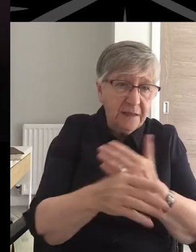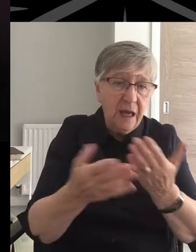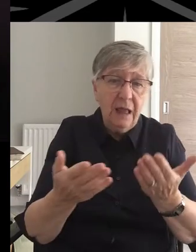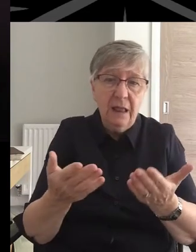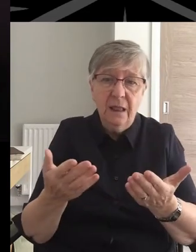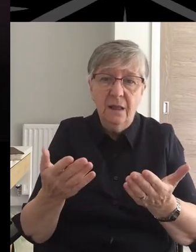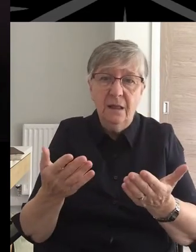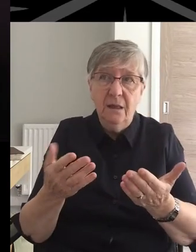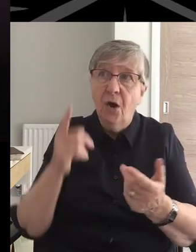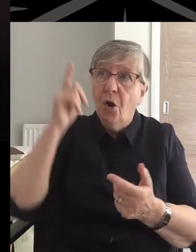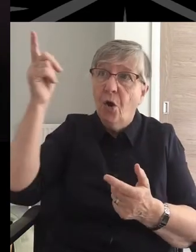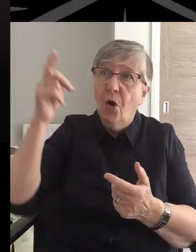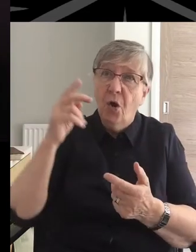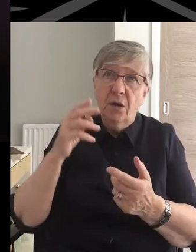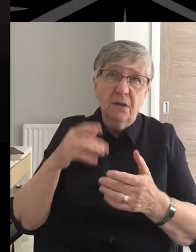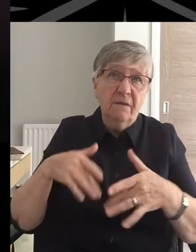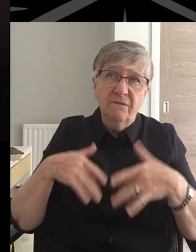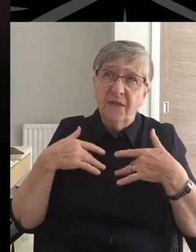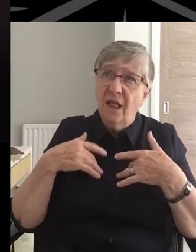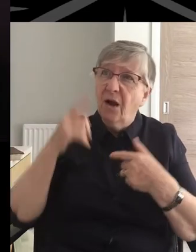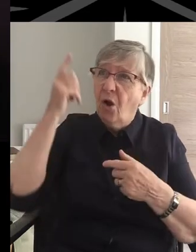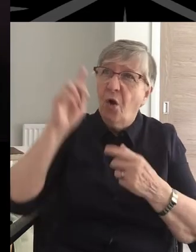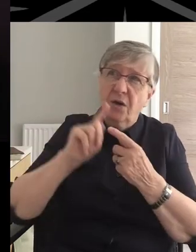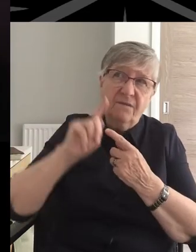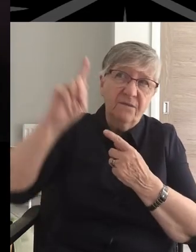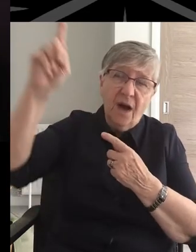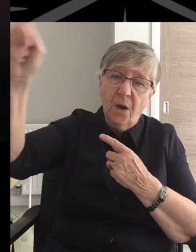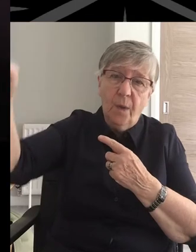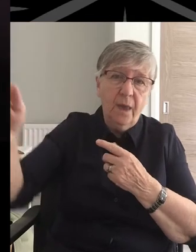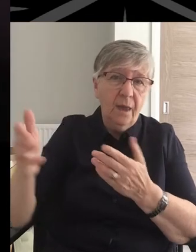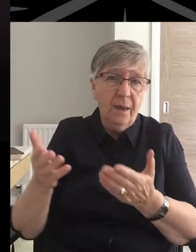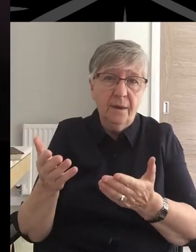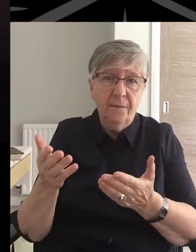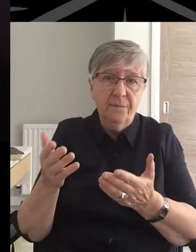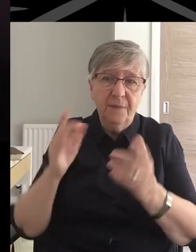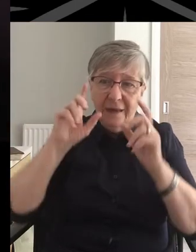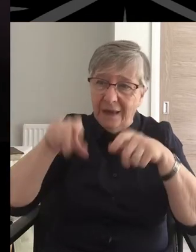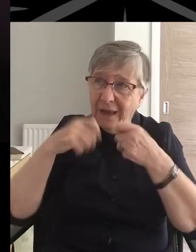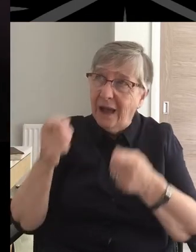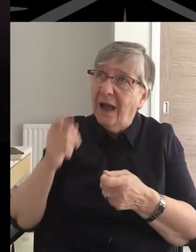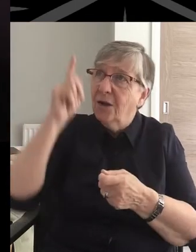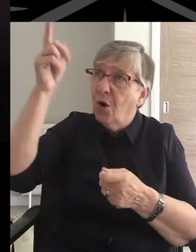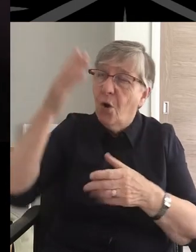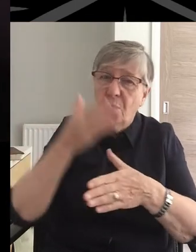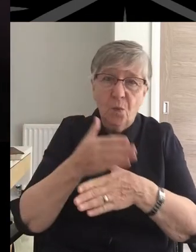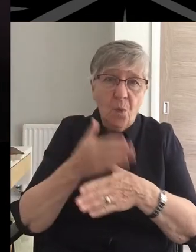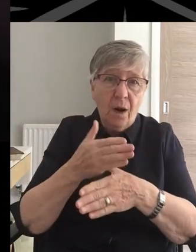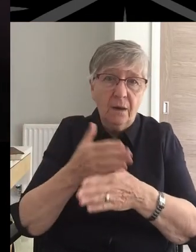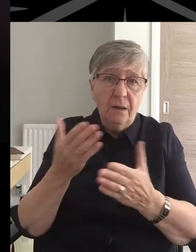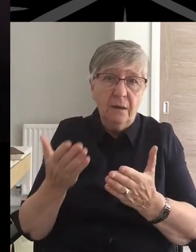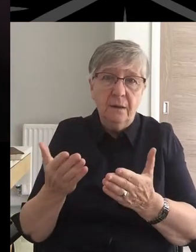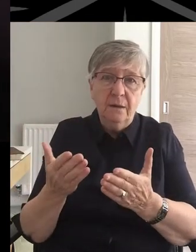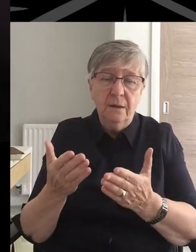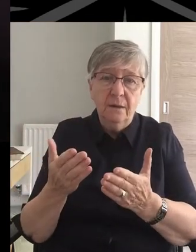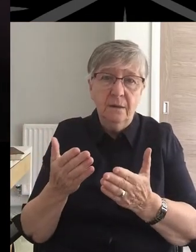refugee, God seemed distant, God seemed far away, God seemed unable, God seemed powerless.